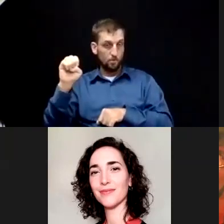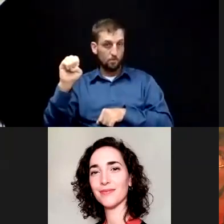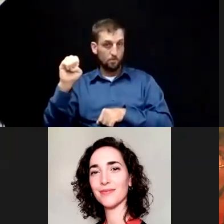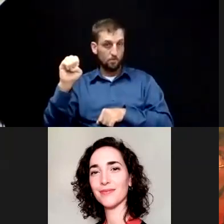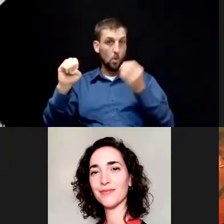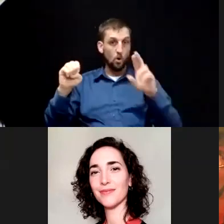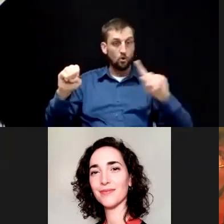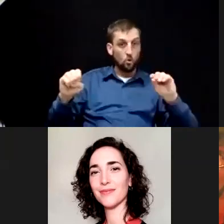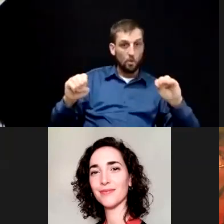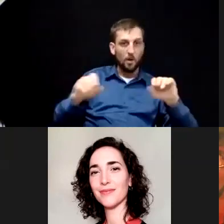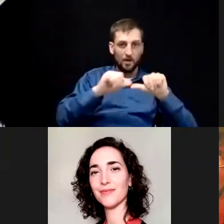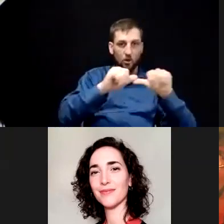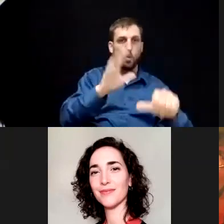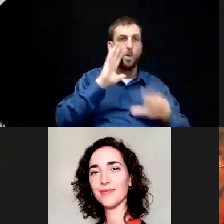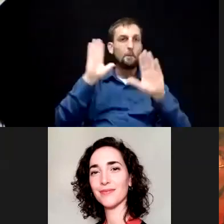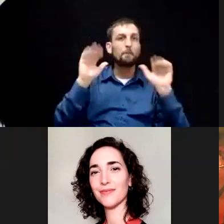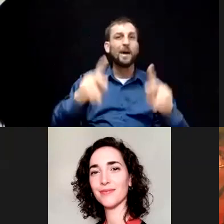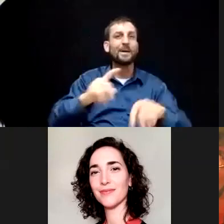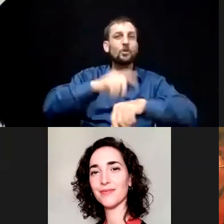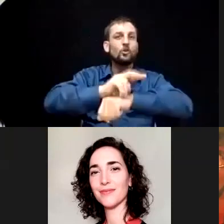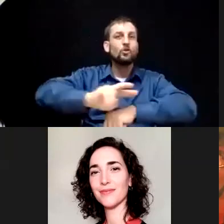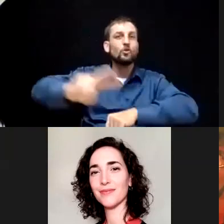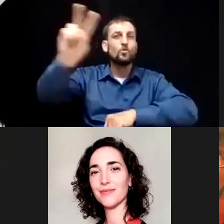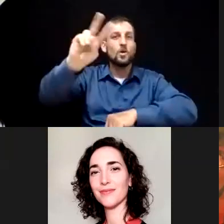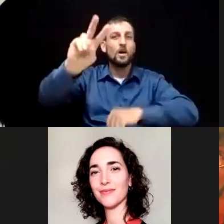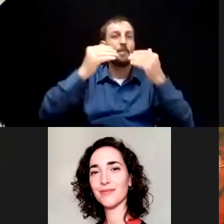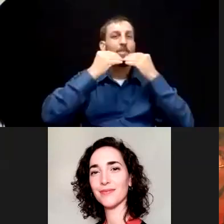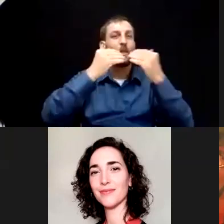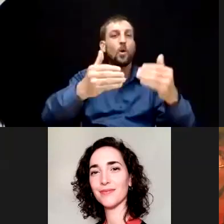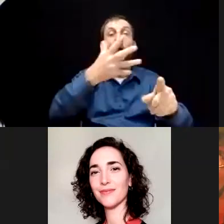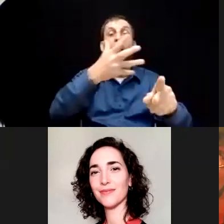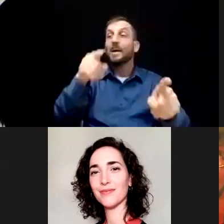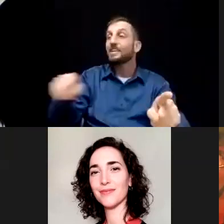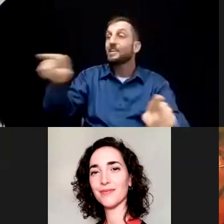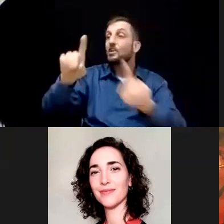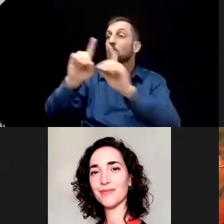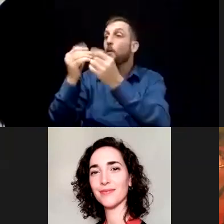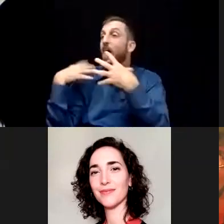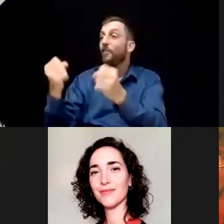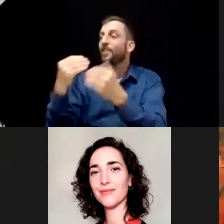We'll be back at 2 o'clock. Thank you. And thank all of you ladies from Department of Health.